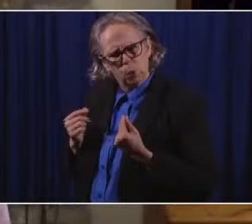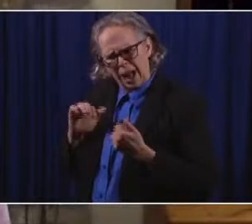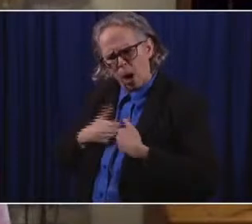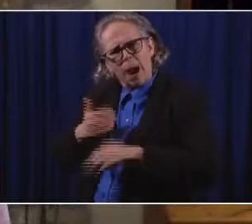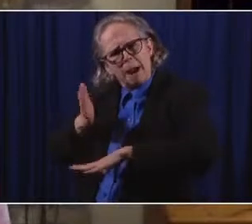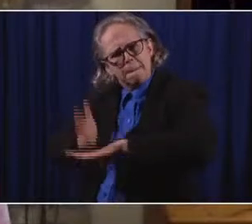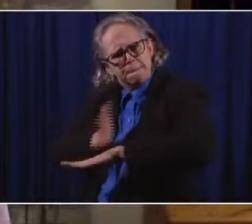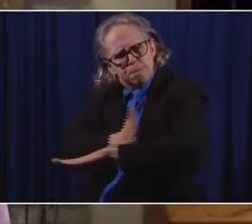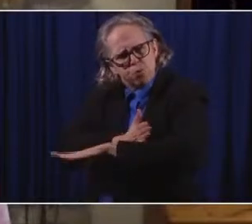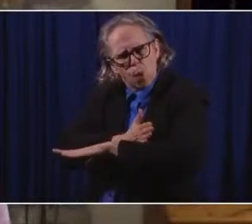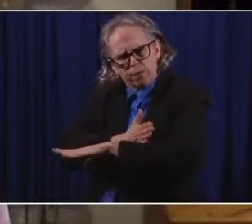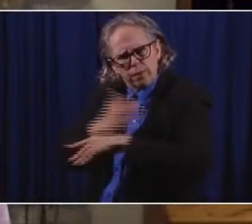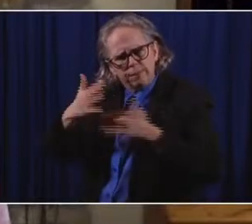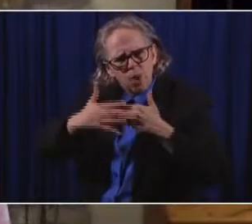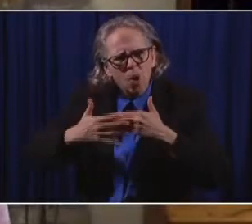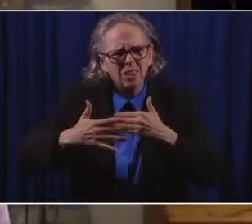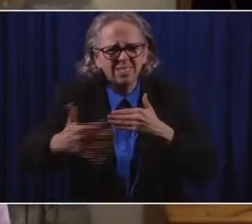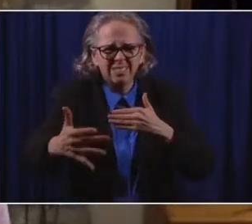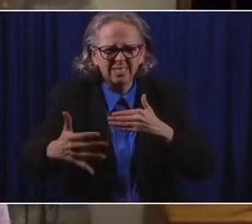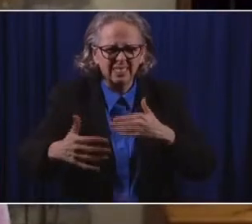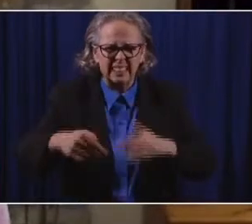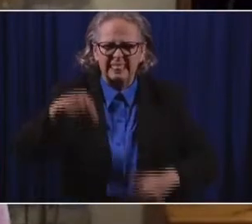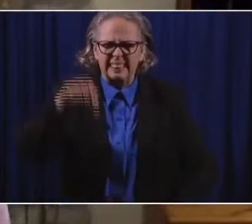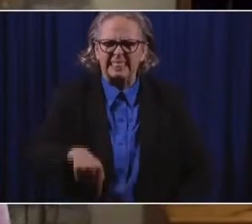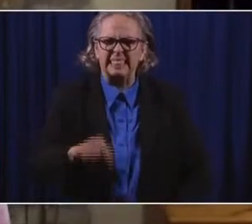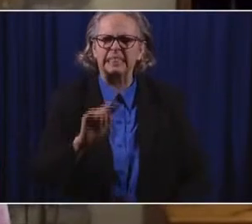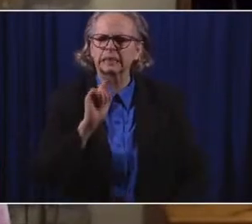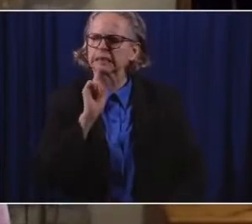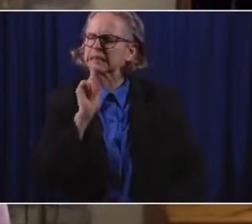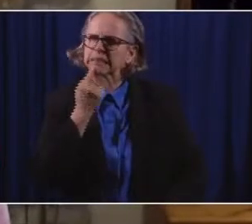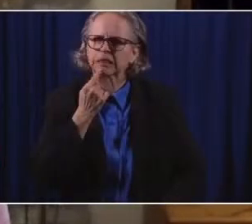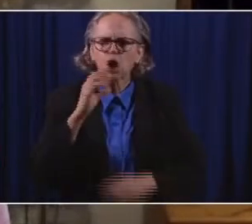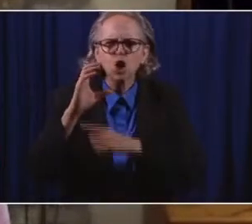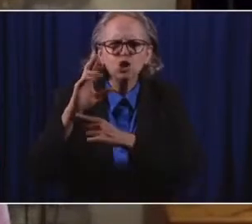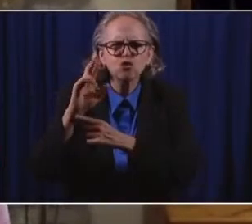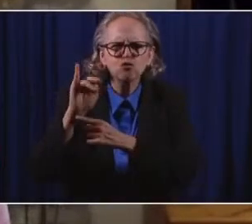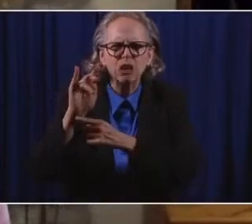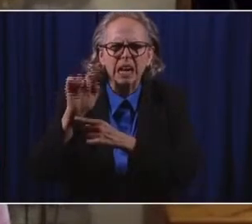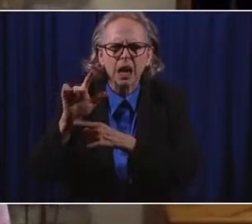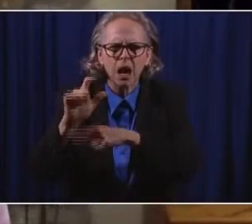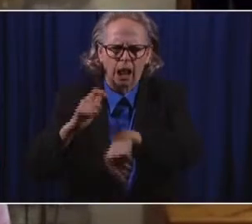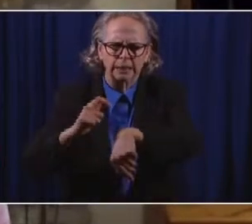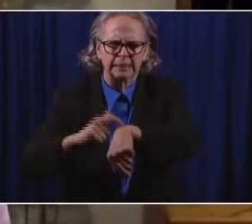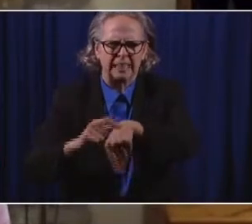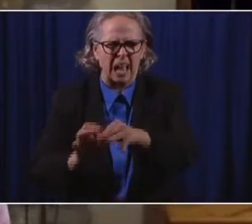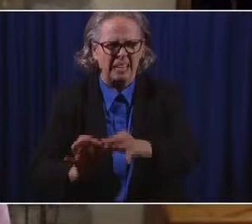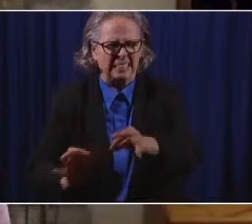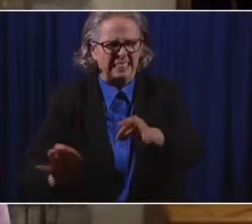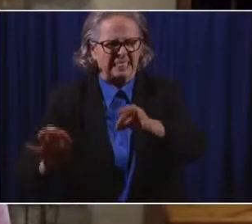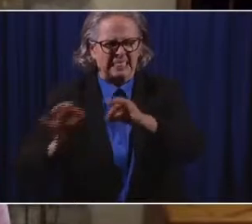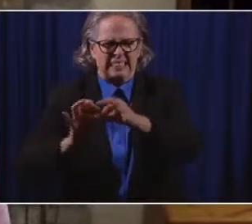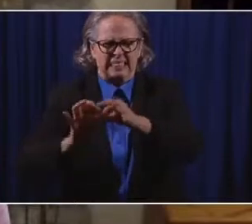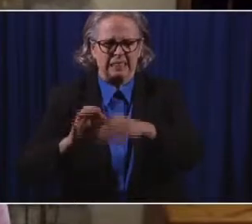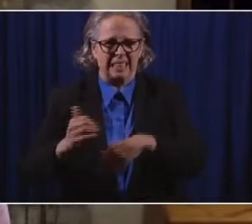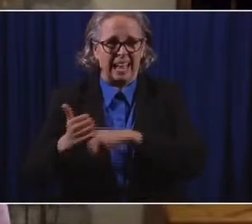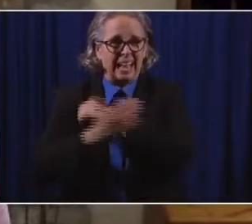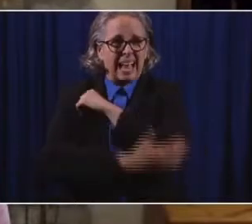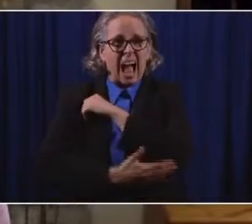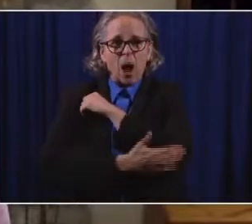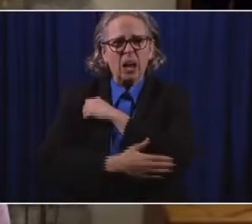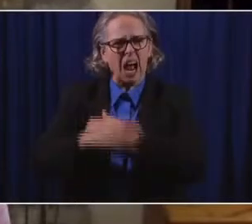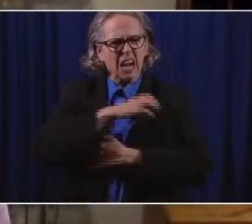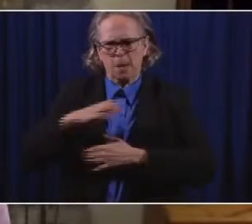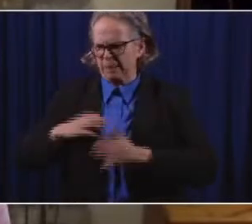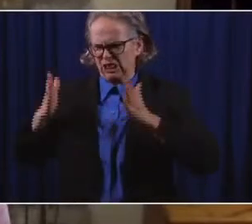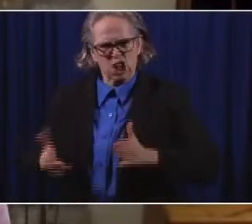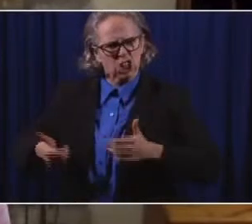a critical stage. Review certainly should include county commissioners, mayors, health commissioners, school